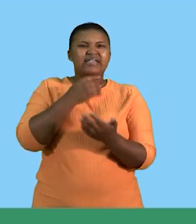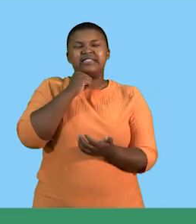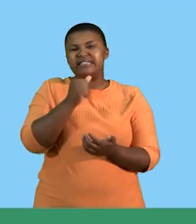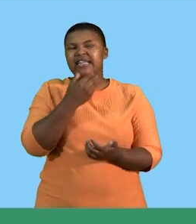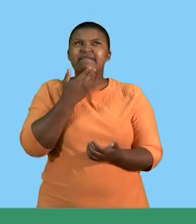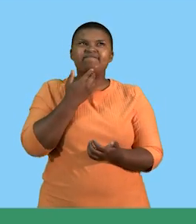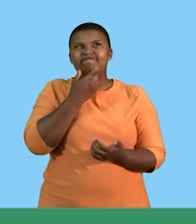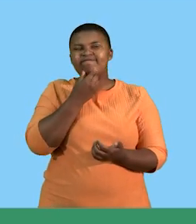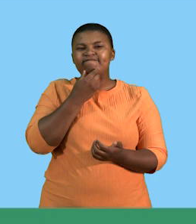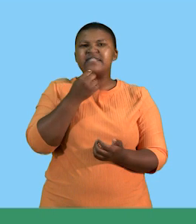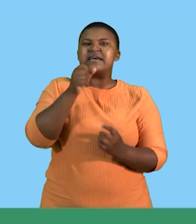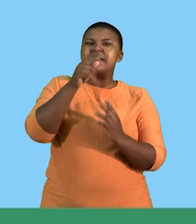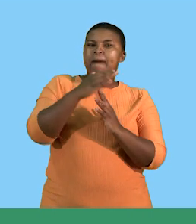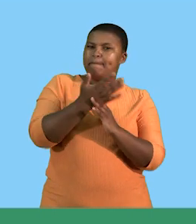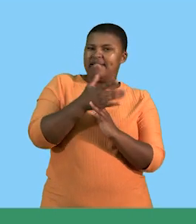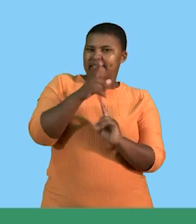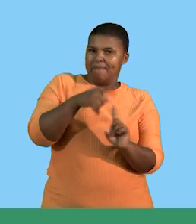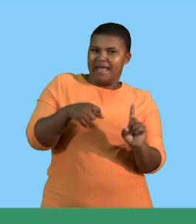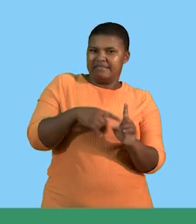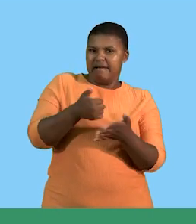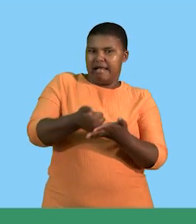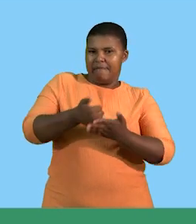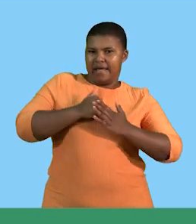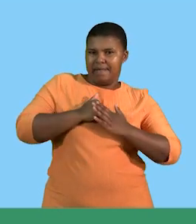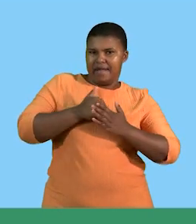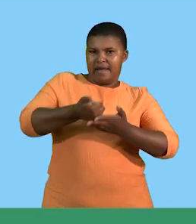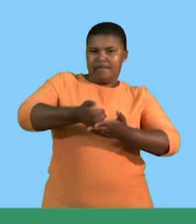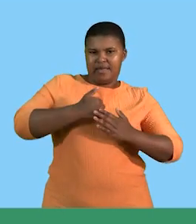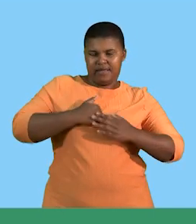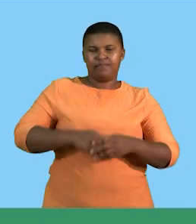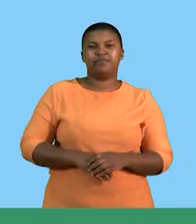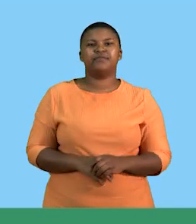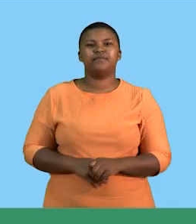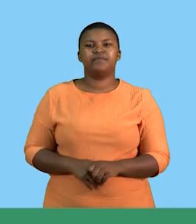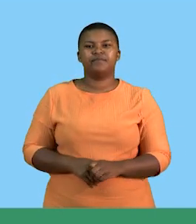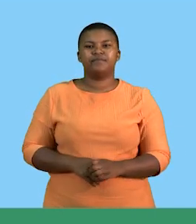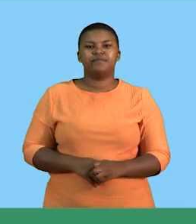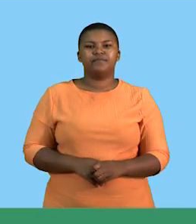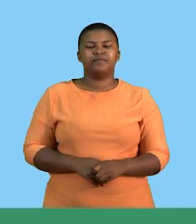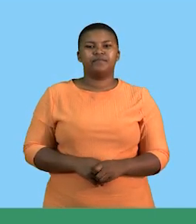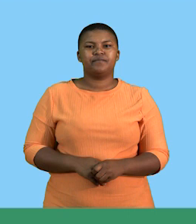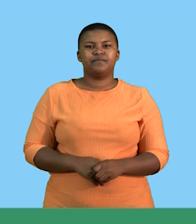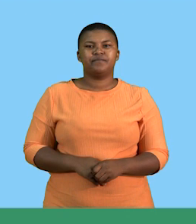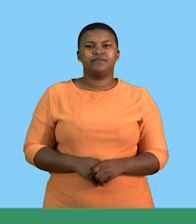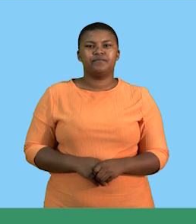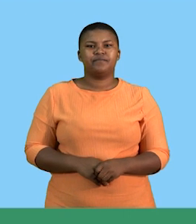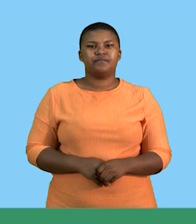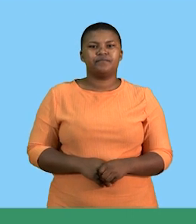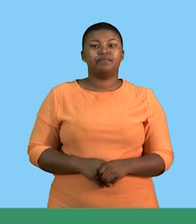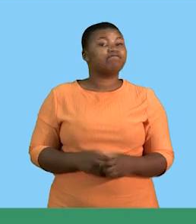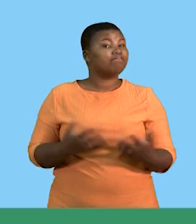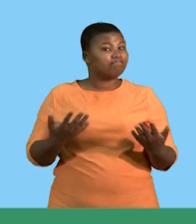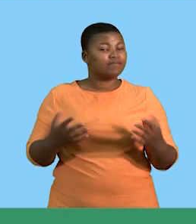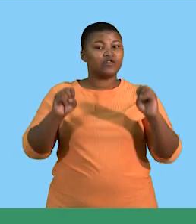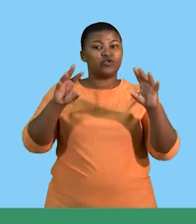referred to as the middleman. So they link the producers with the consumers of the